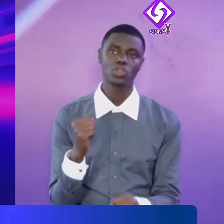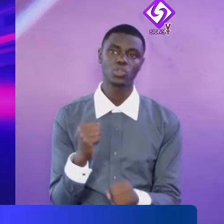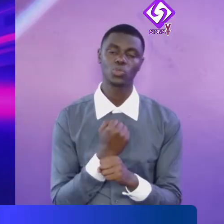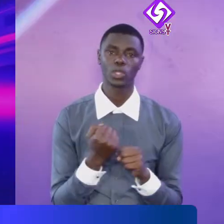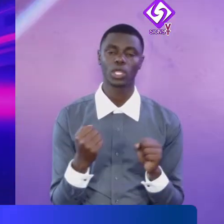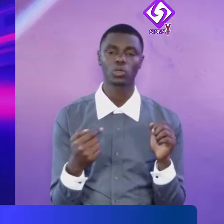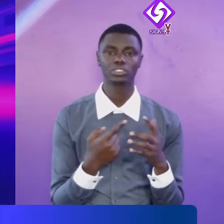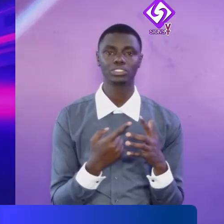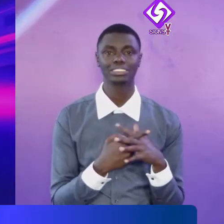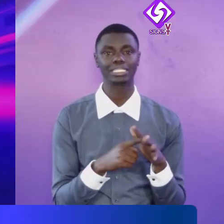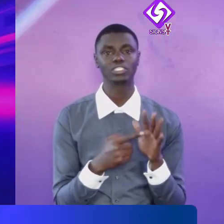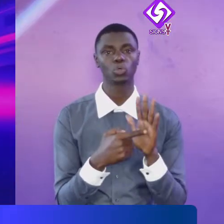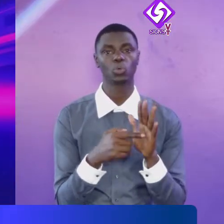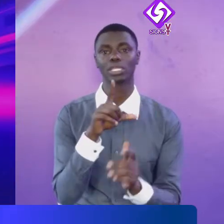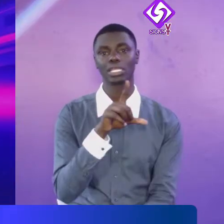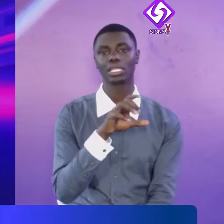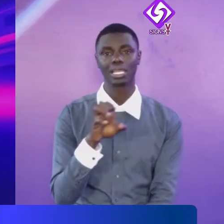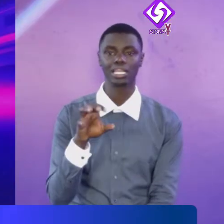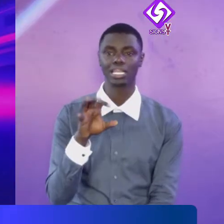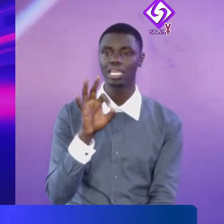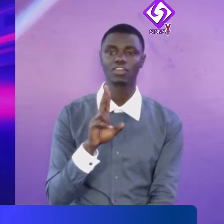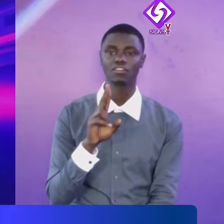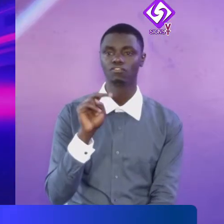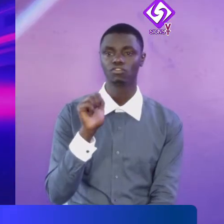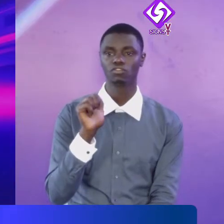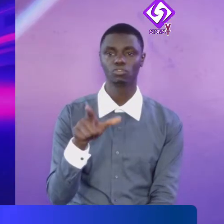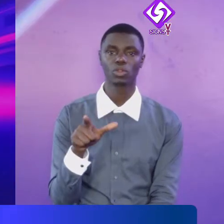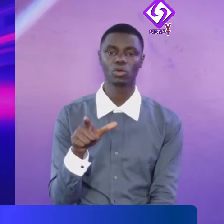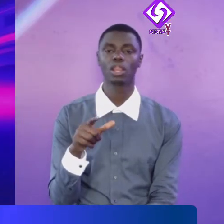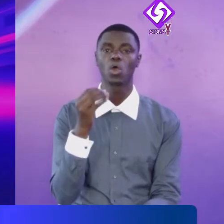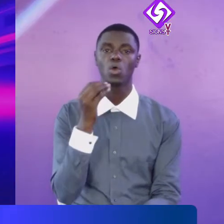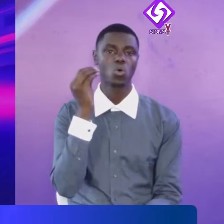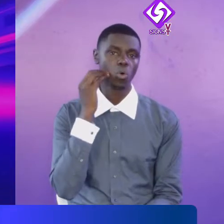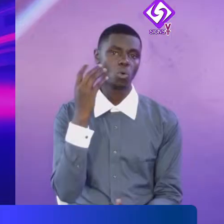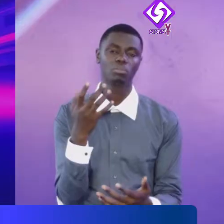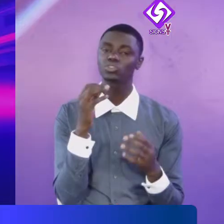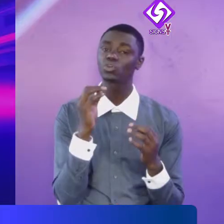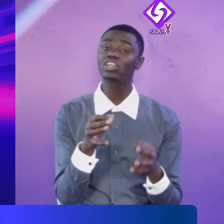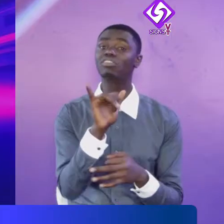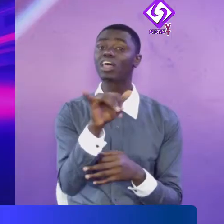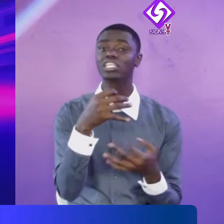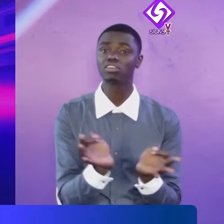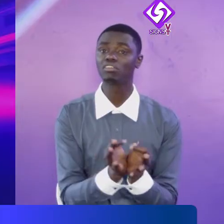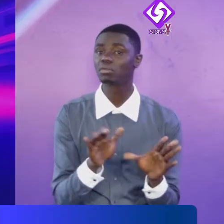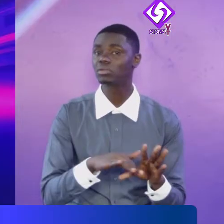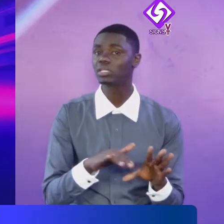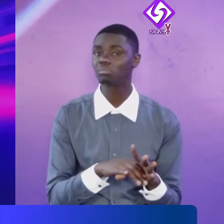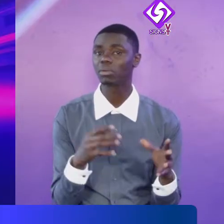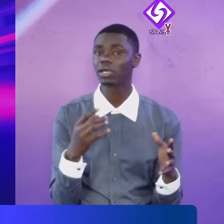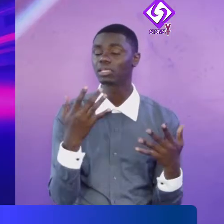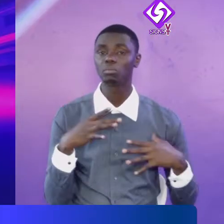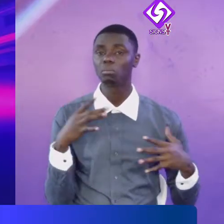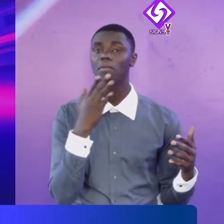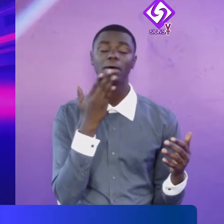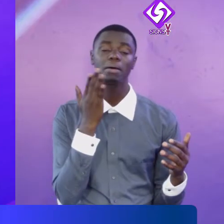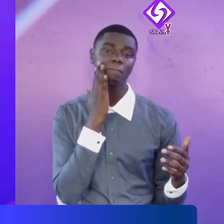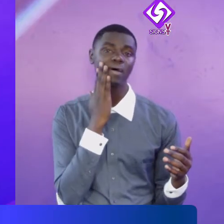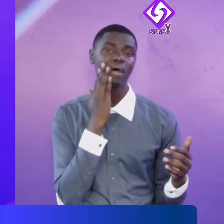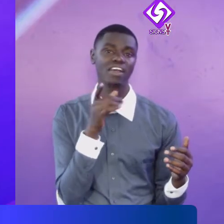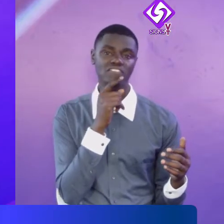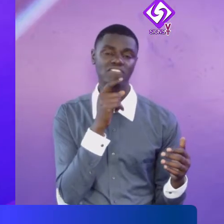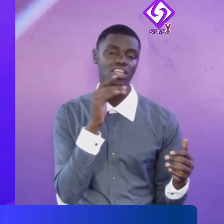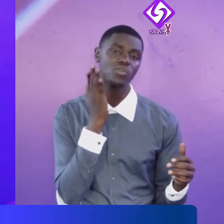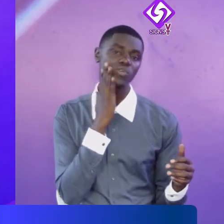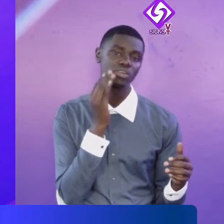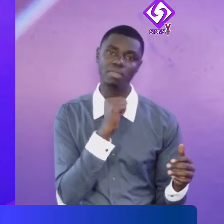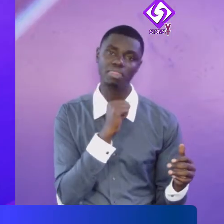Lee Funeral Home Yeah. about a certain family. What is your family? What if that is your family members? That's your father, your mother, or grandfather. Yeah. Let's